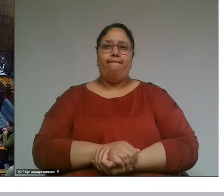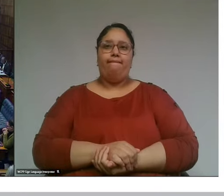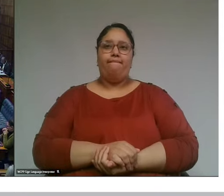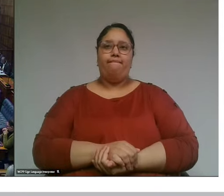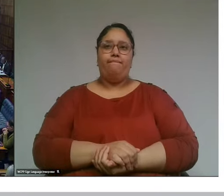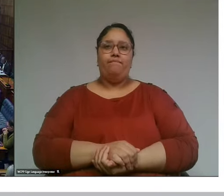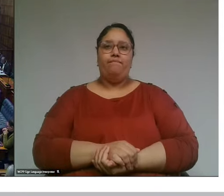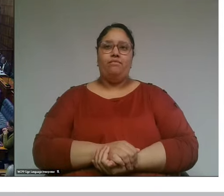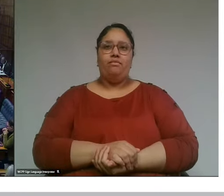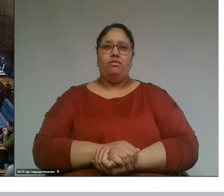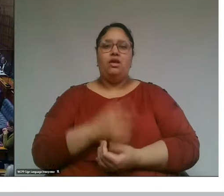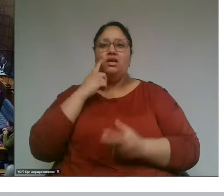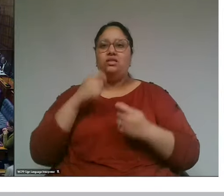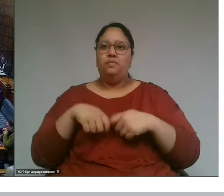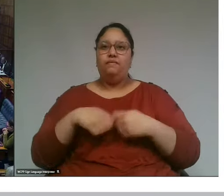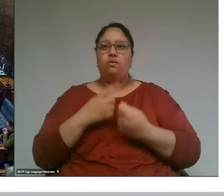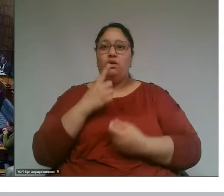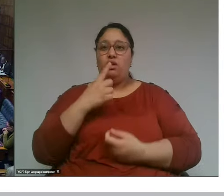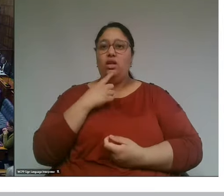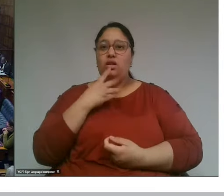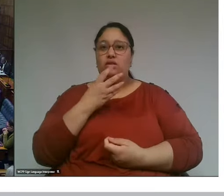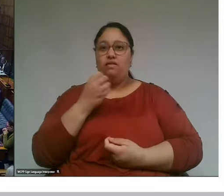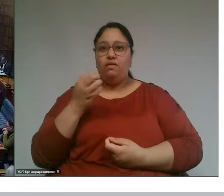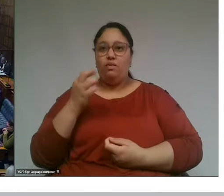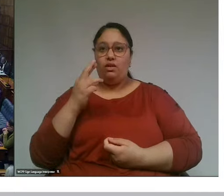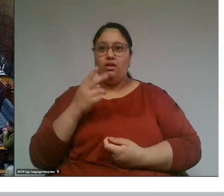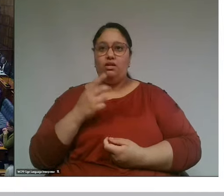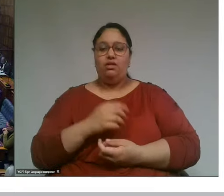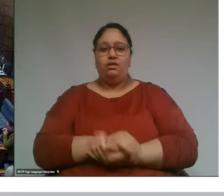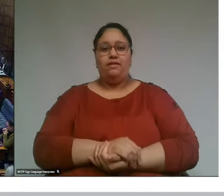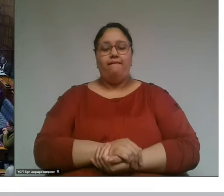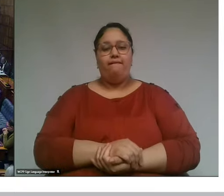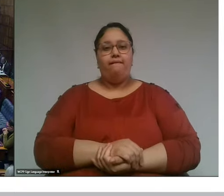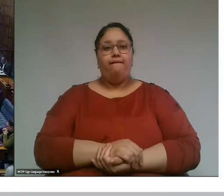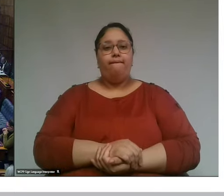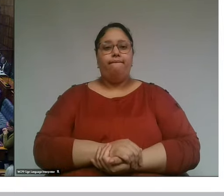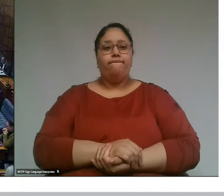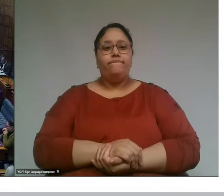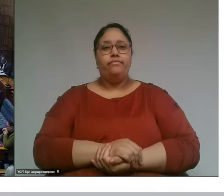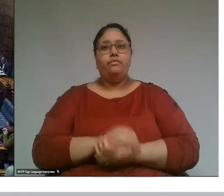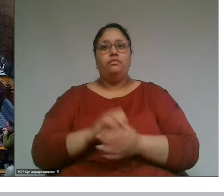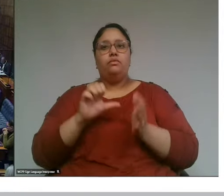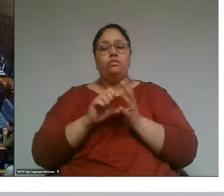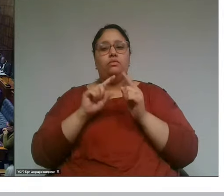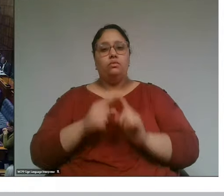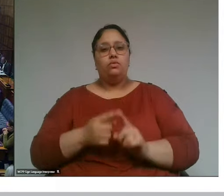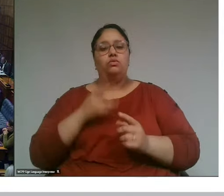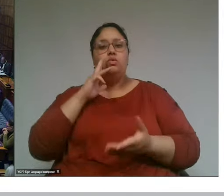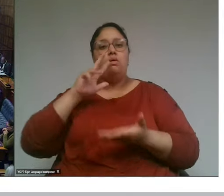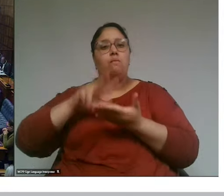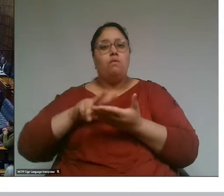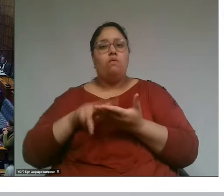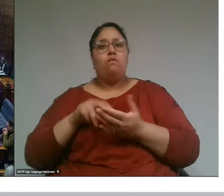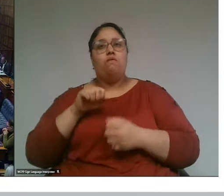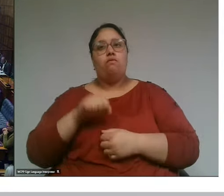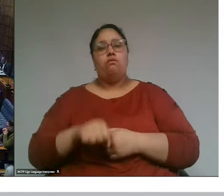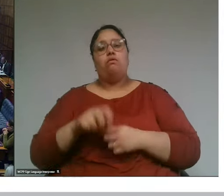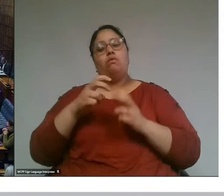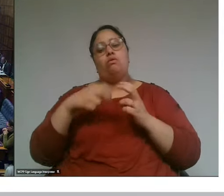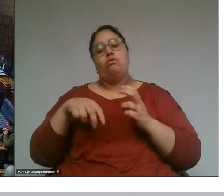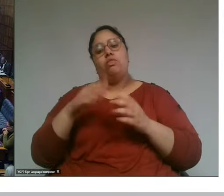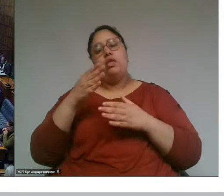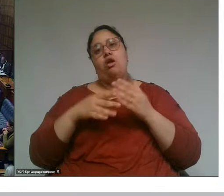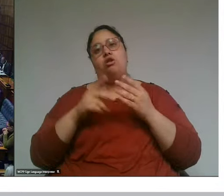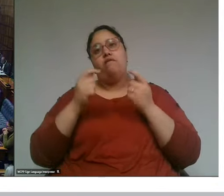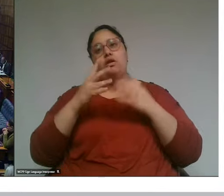okay yes so so maybe minister is raising a quite an important point so with the approval of the straw dog at the end of the new